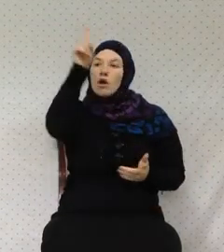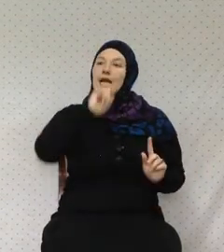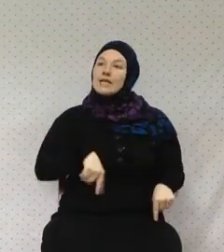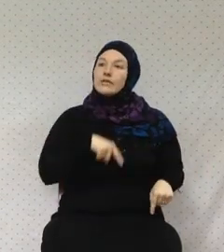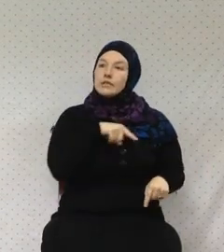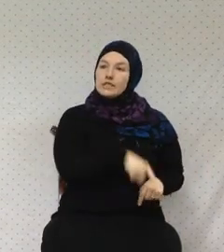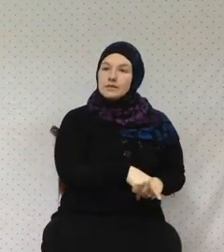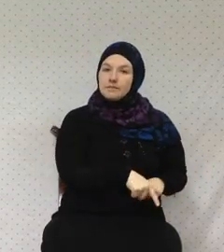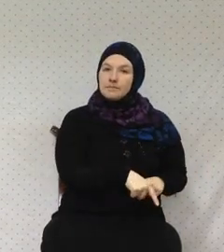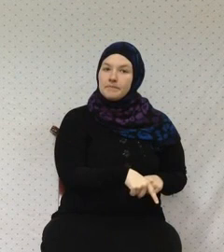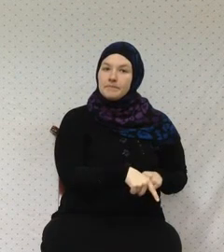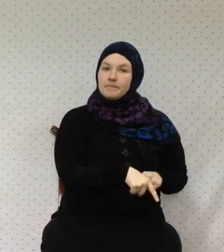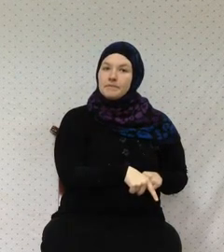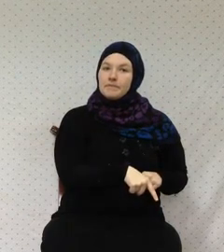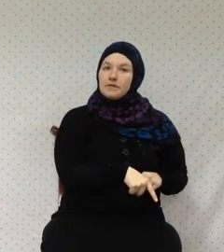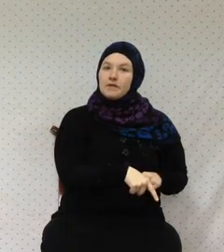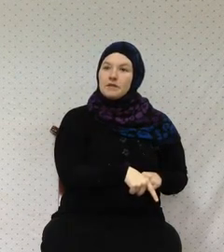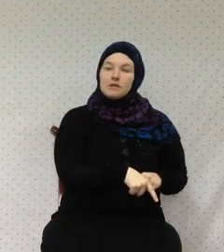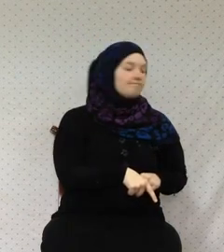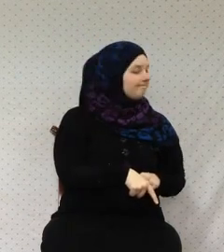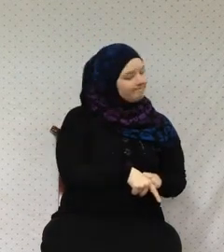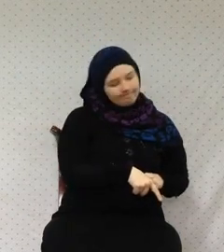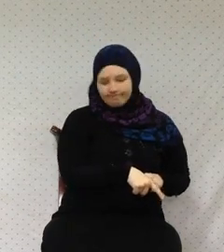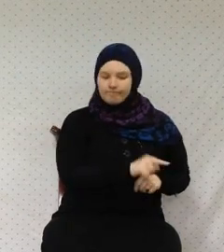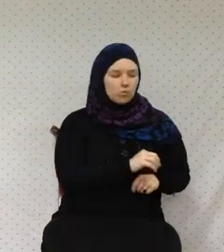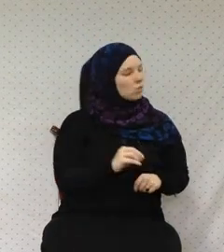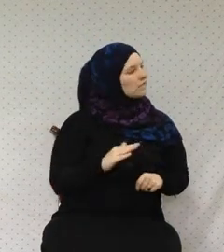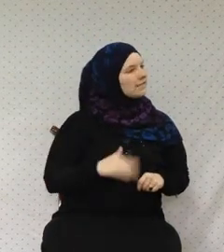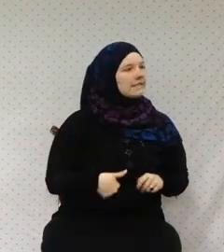answers him, that was too late.